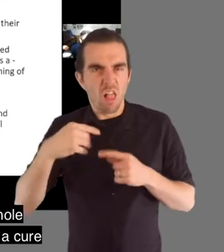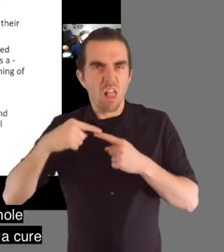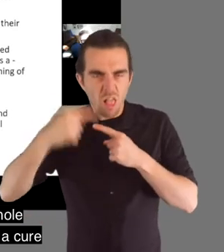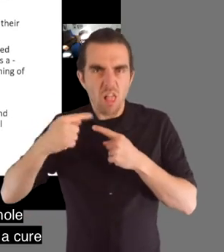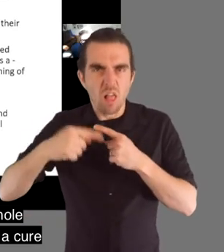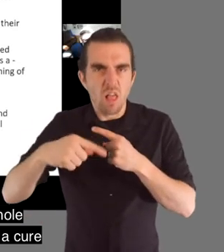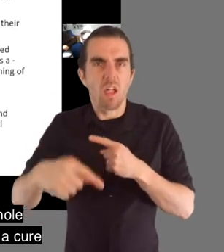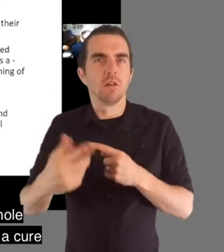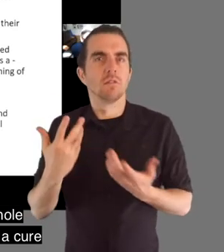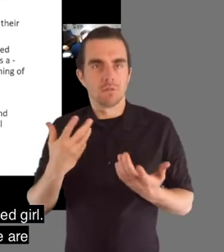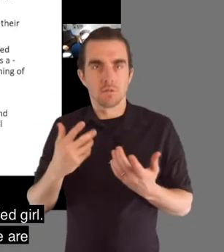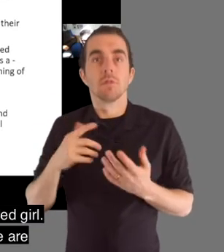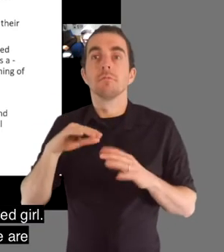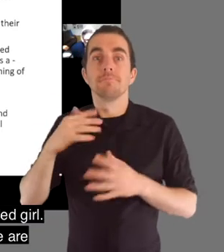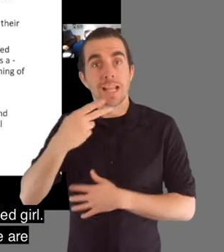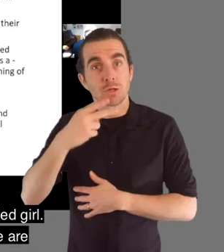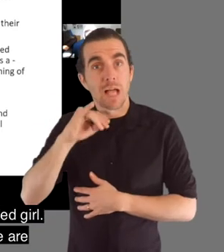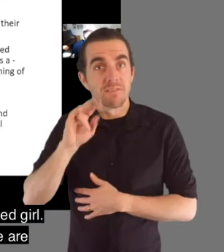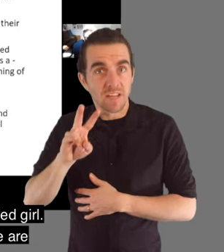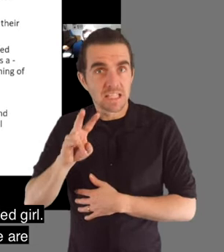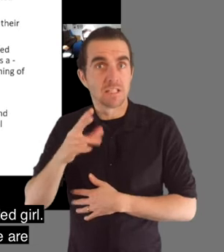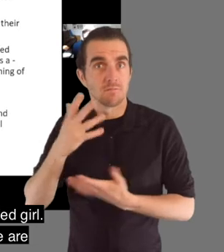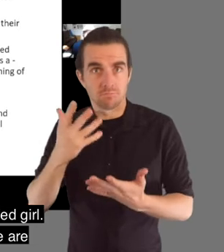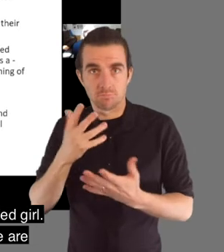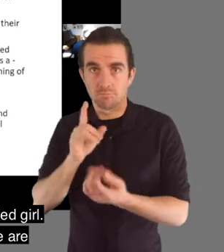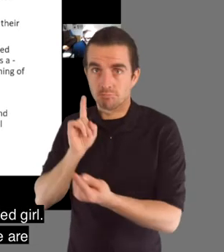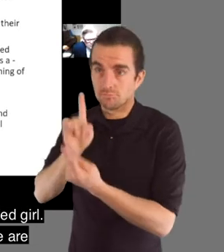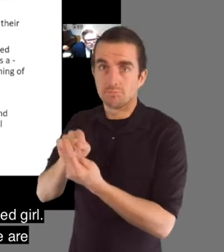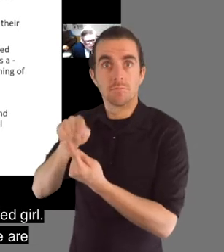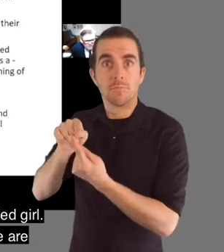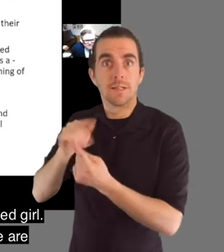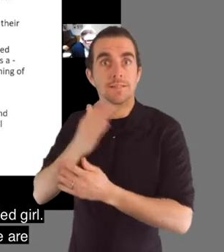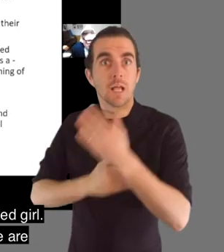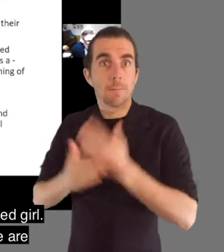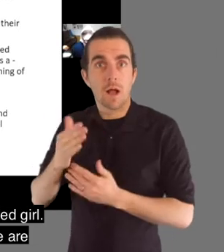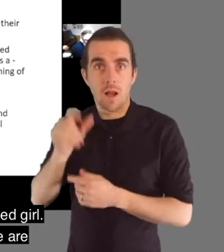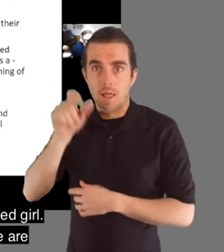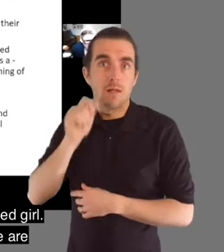that a cure for HIV is to have sex with a disabled girl.